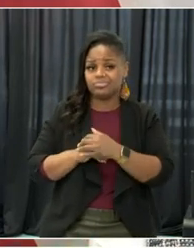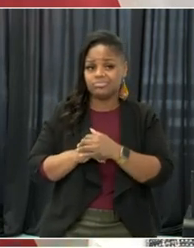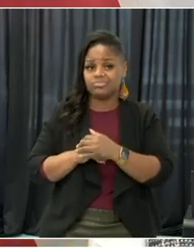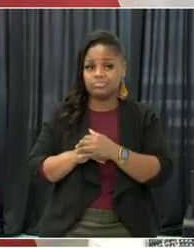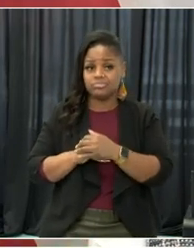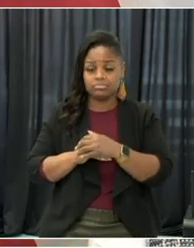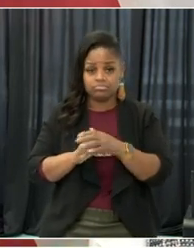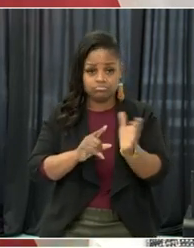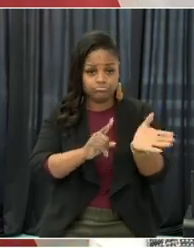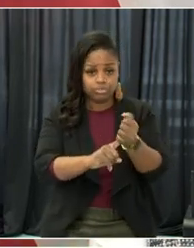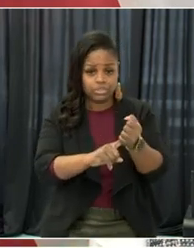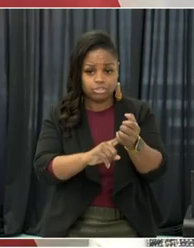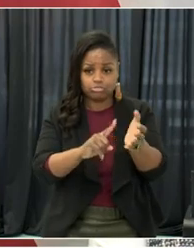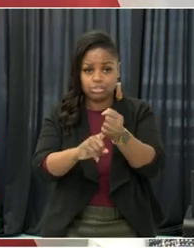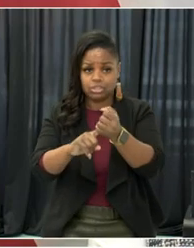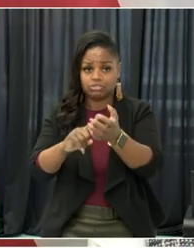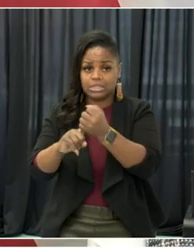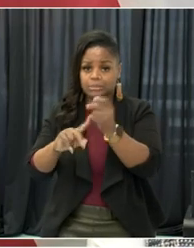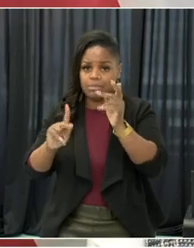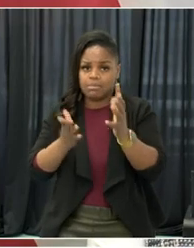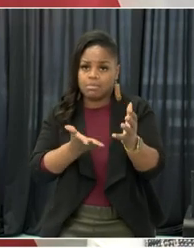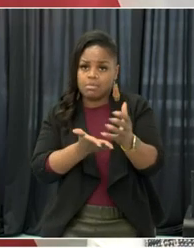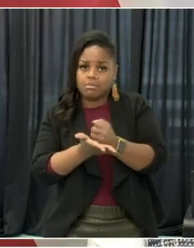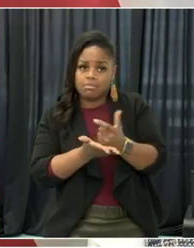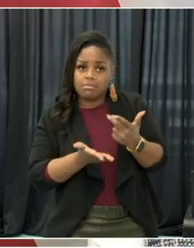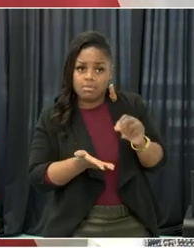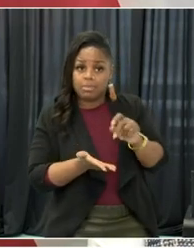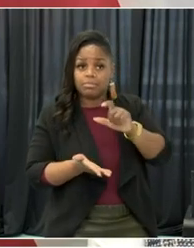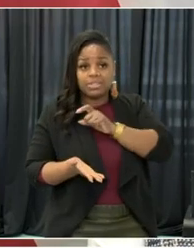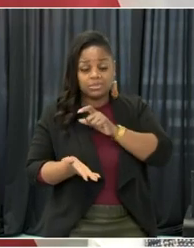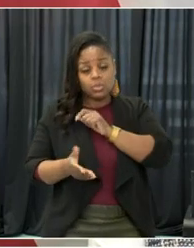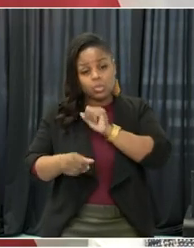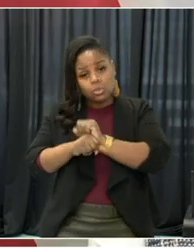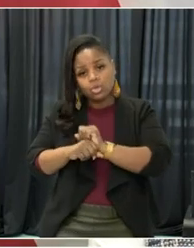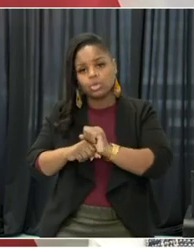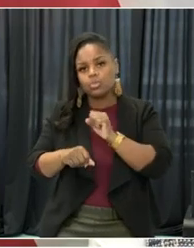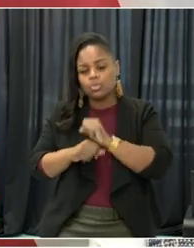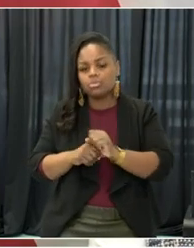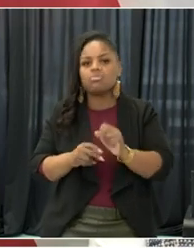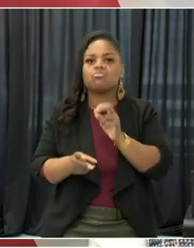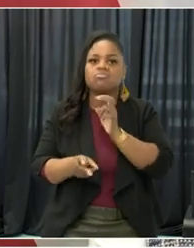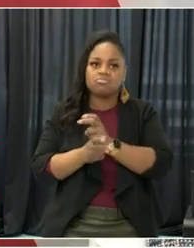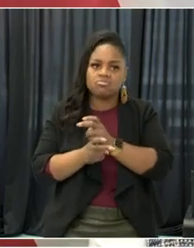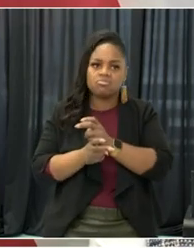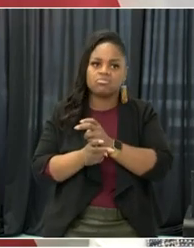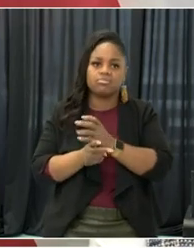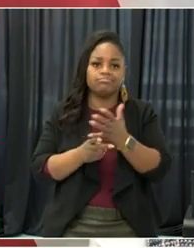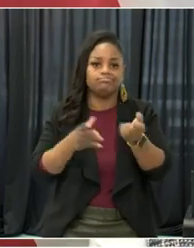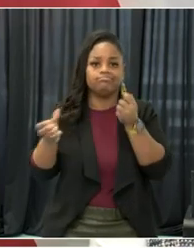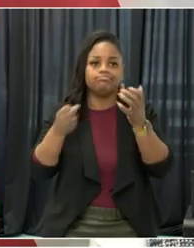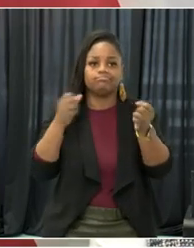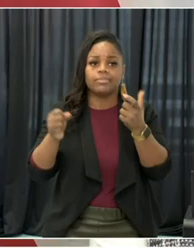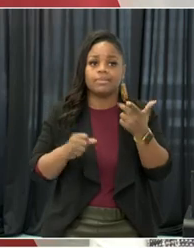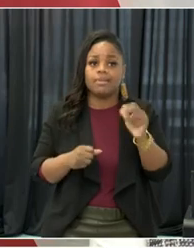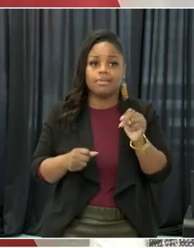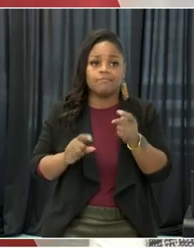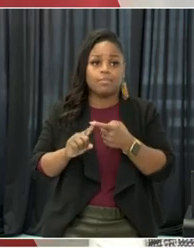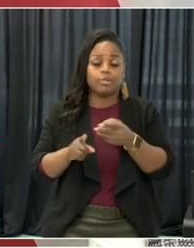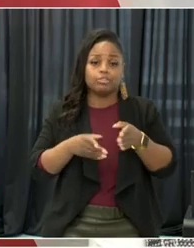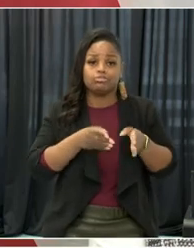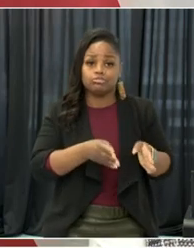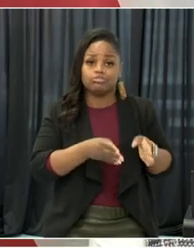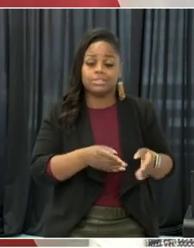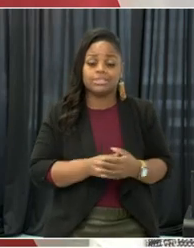and confiscating guns. So the police are working very hard to take guns off of the streets. It is